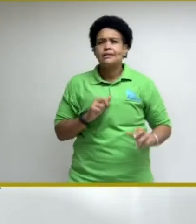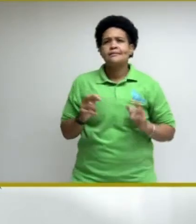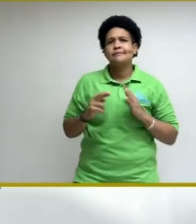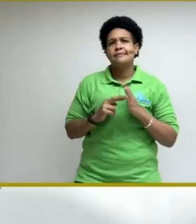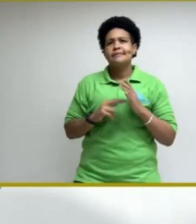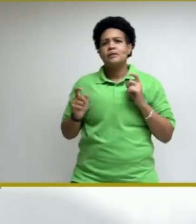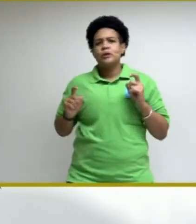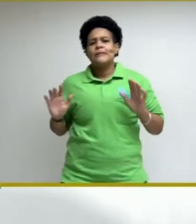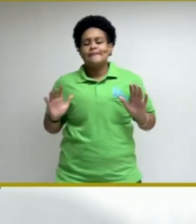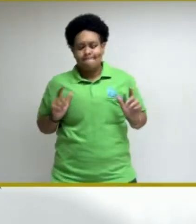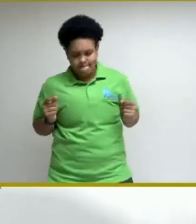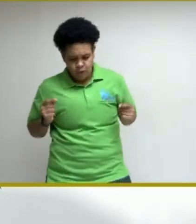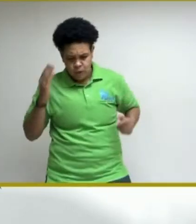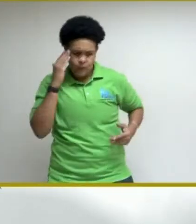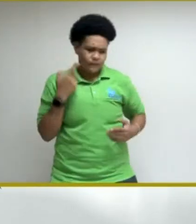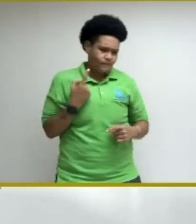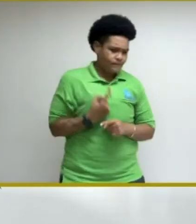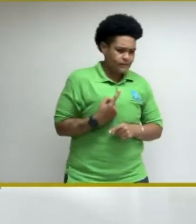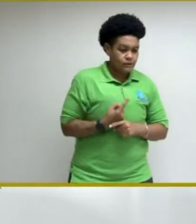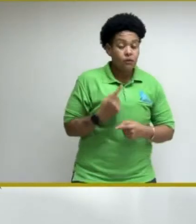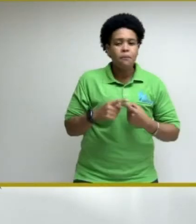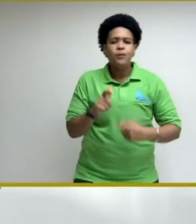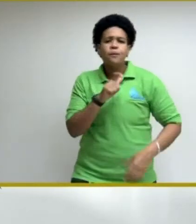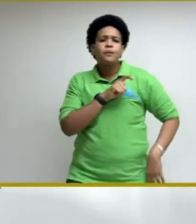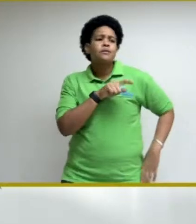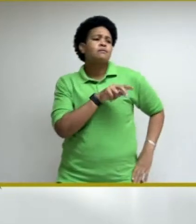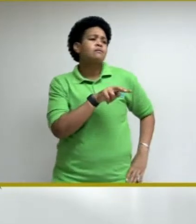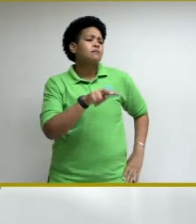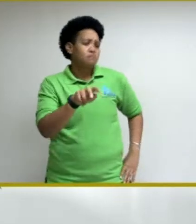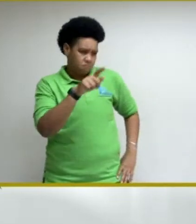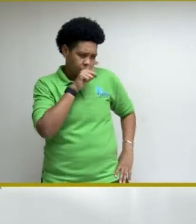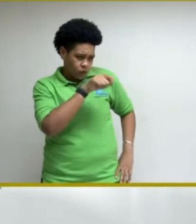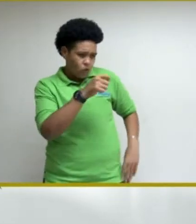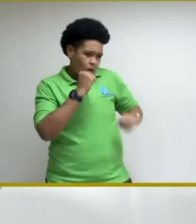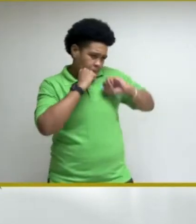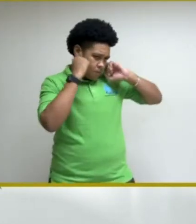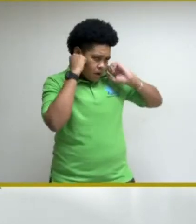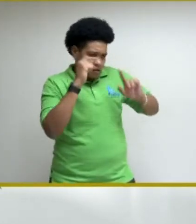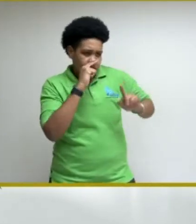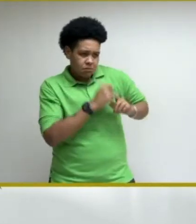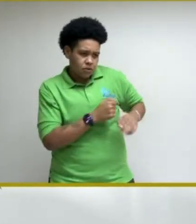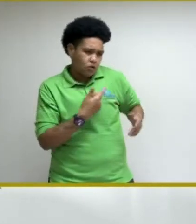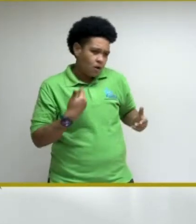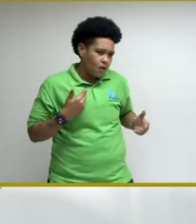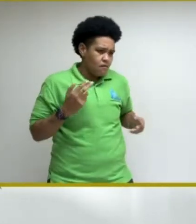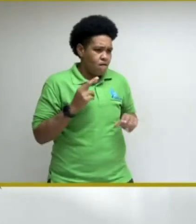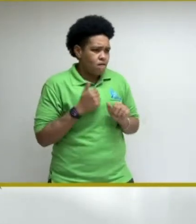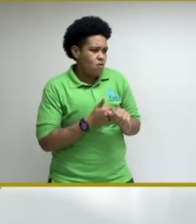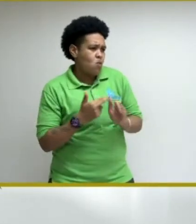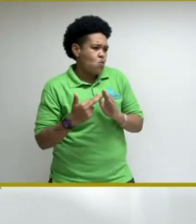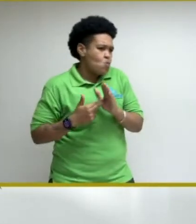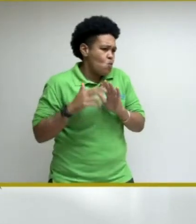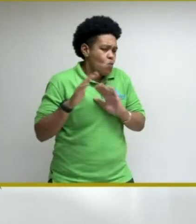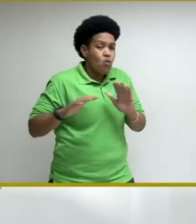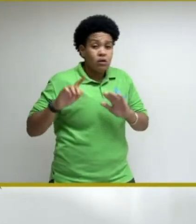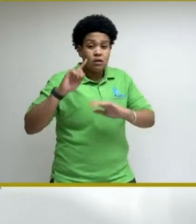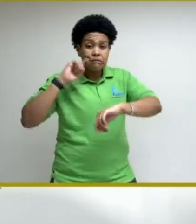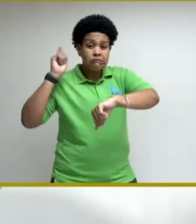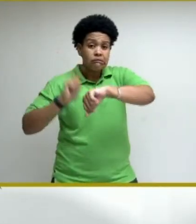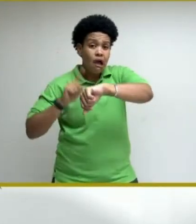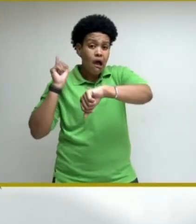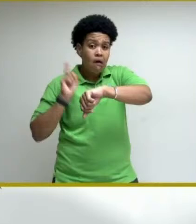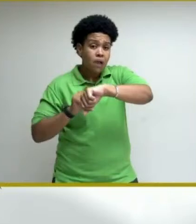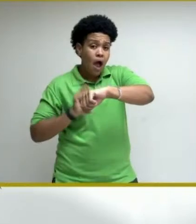the law enforcement agencies, the Jamaica Constabulary, the restrictions that